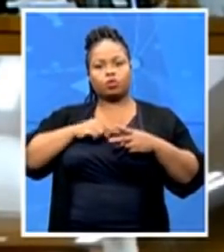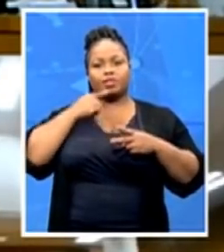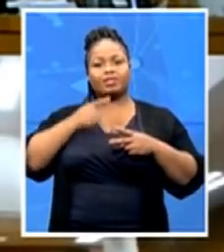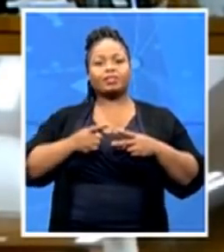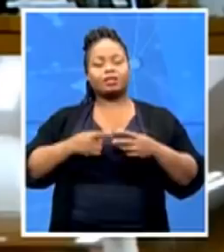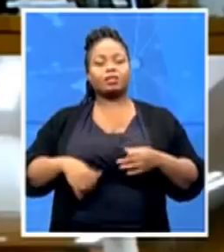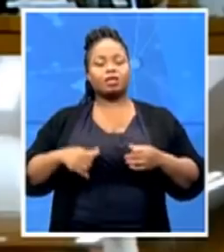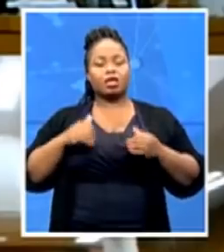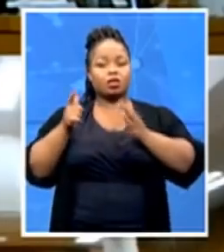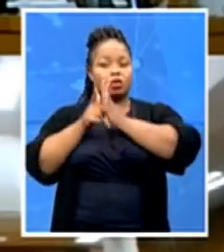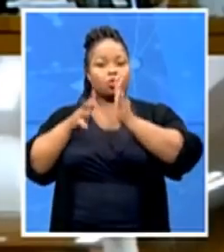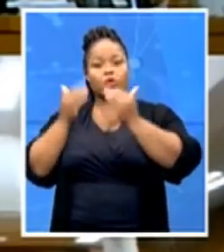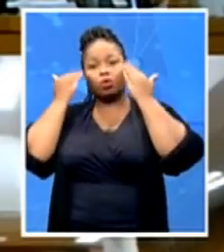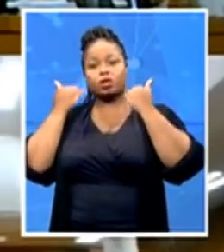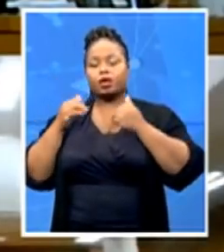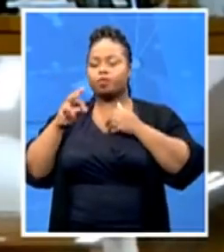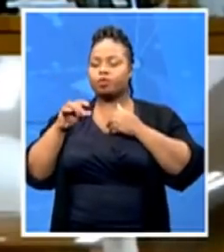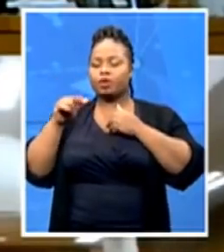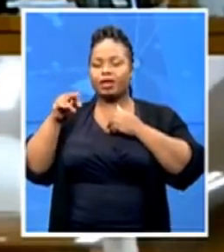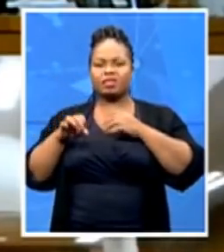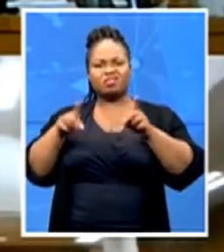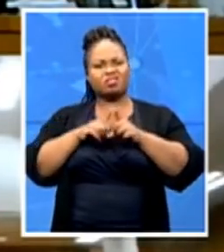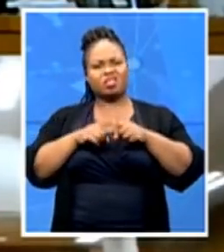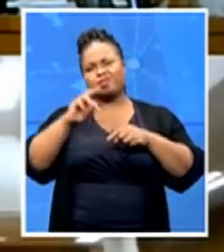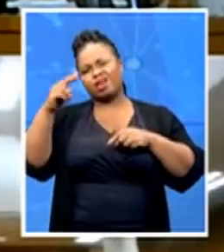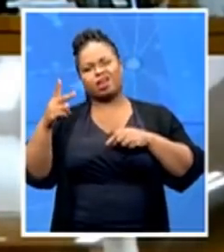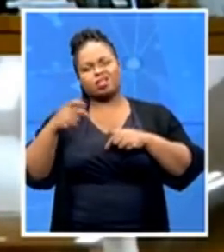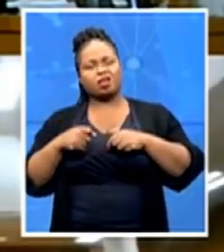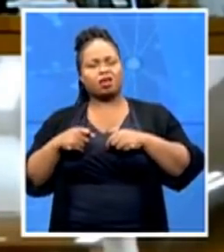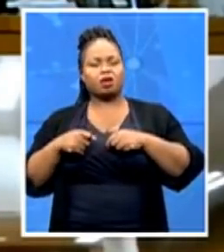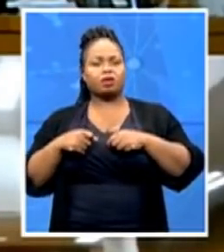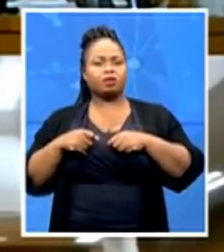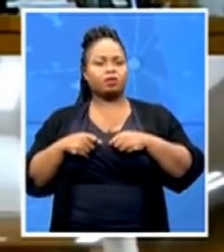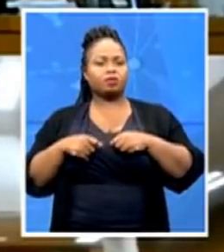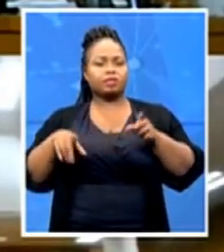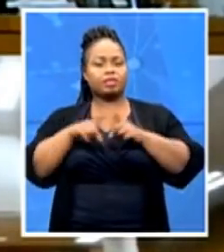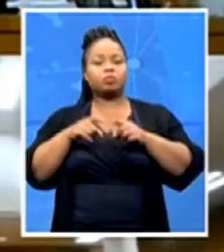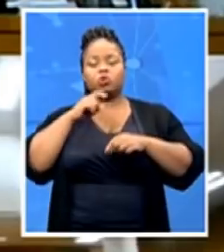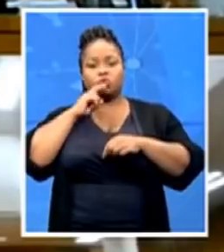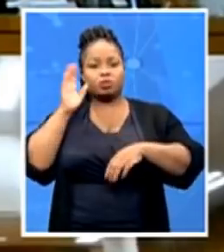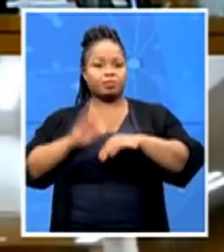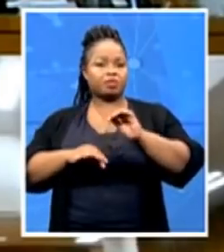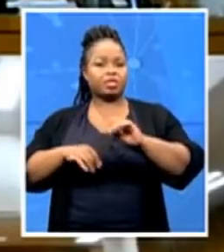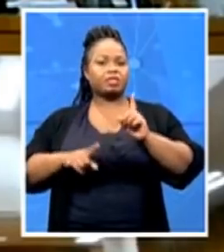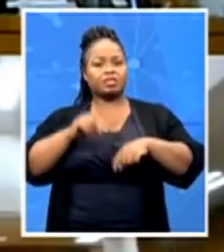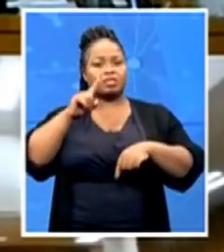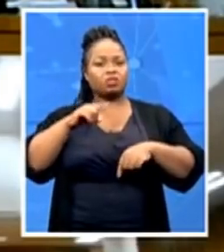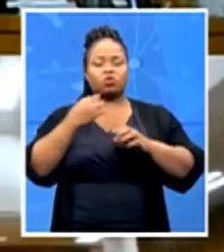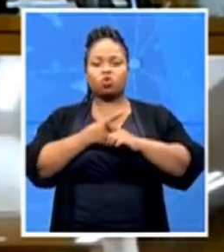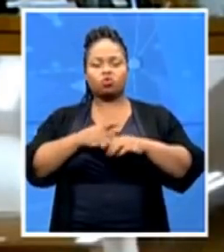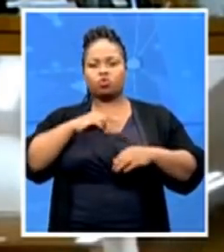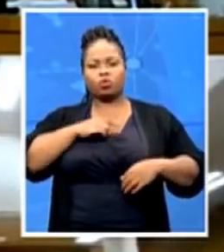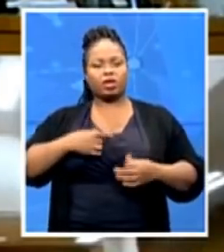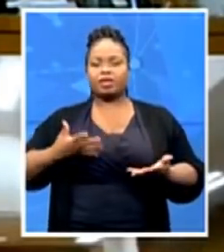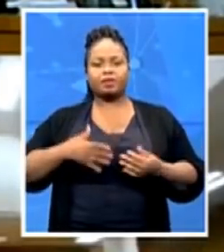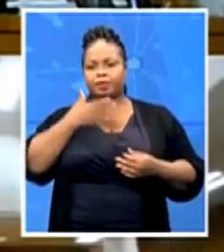9 office whose impeachment is sought, has no right to reasons for any of the following